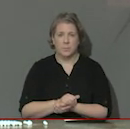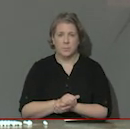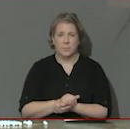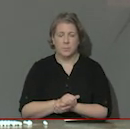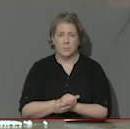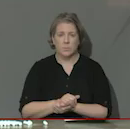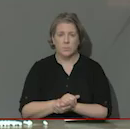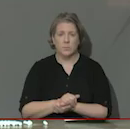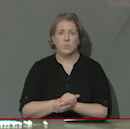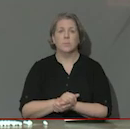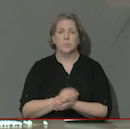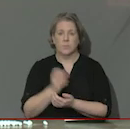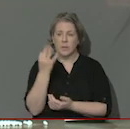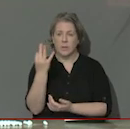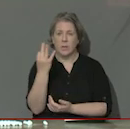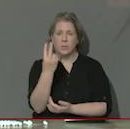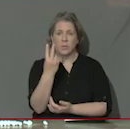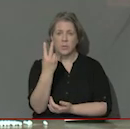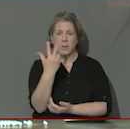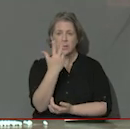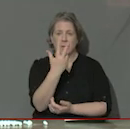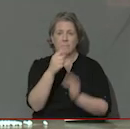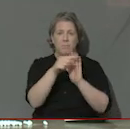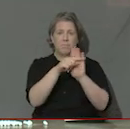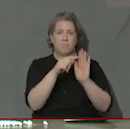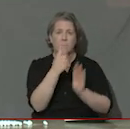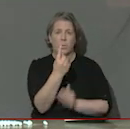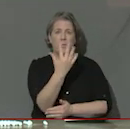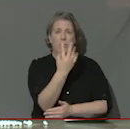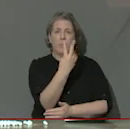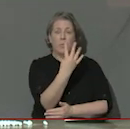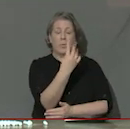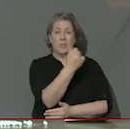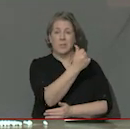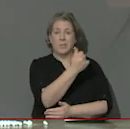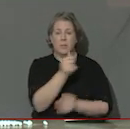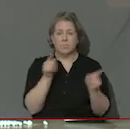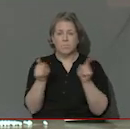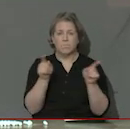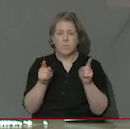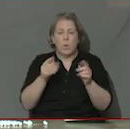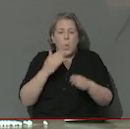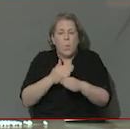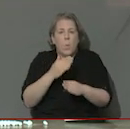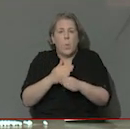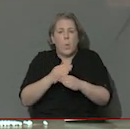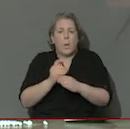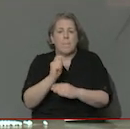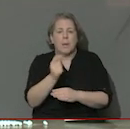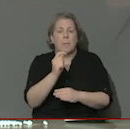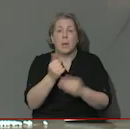So the 3328 minus 1506 gives us an operating profit of